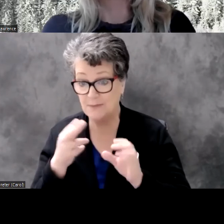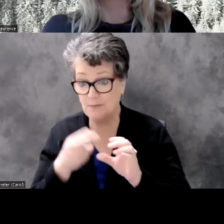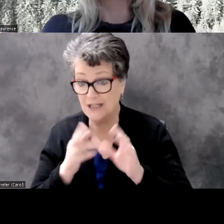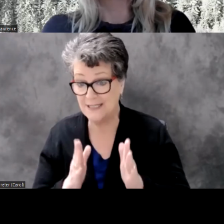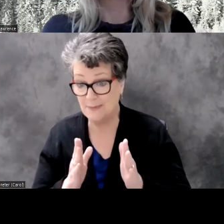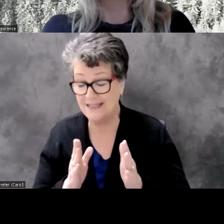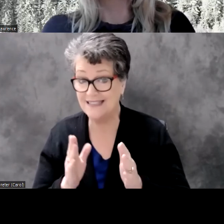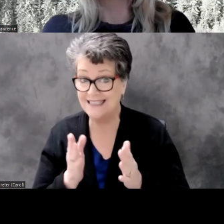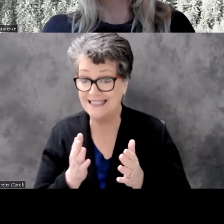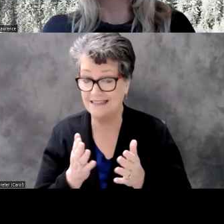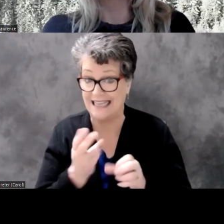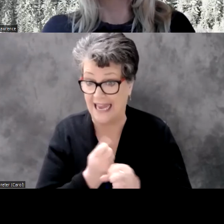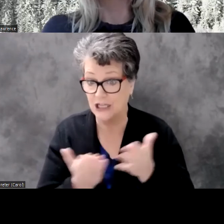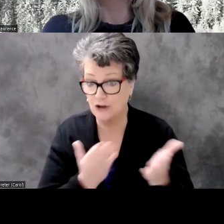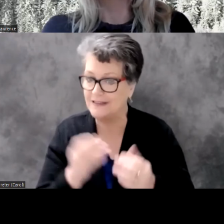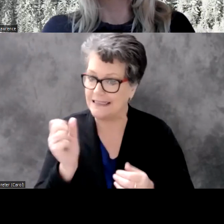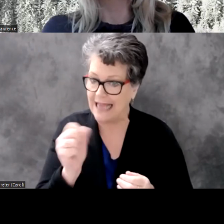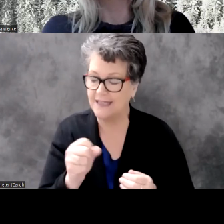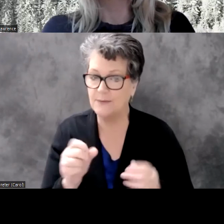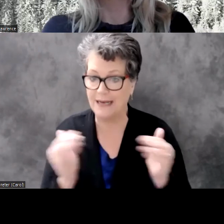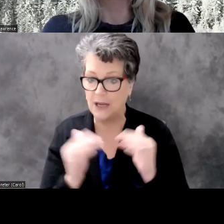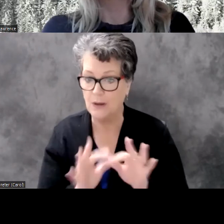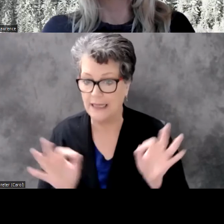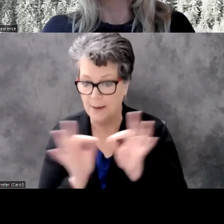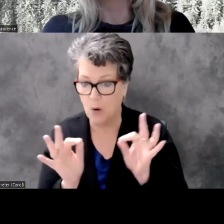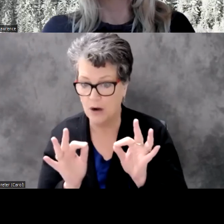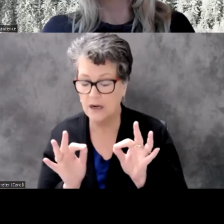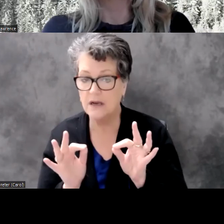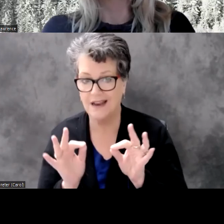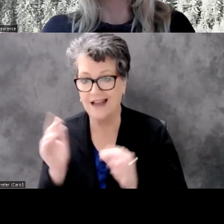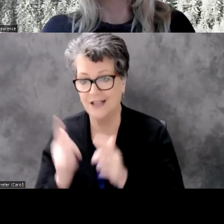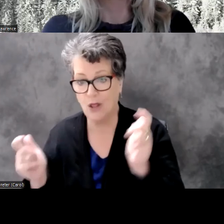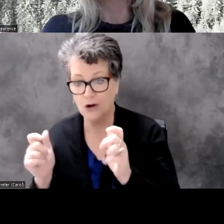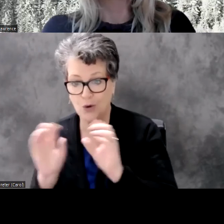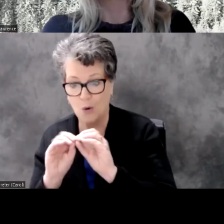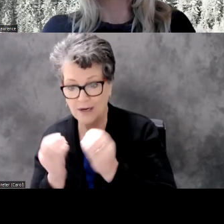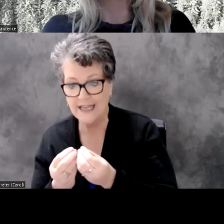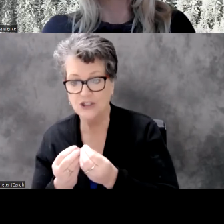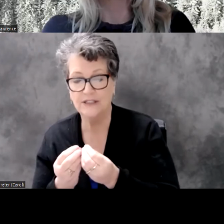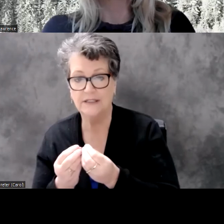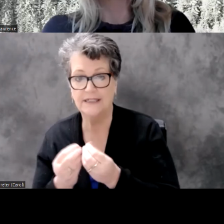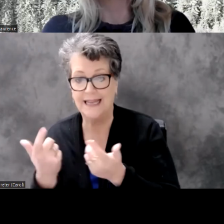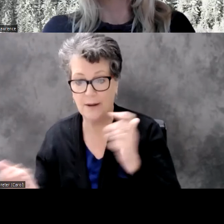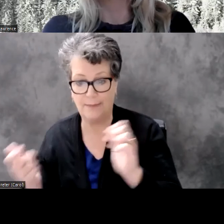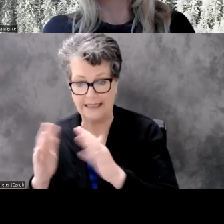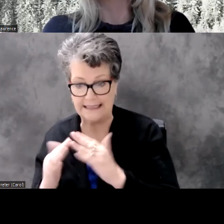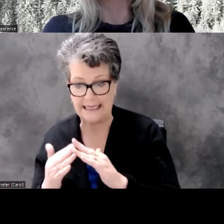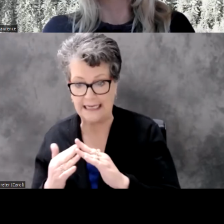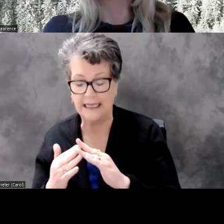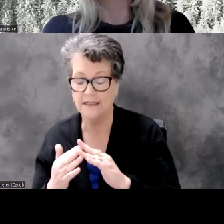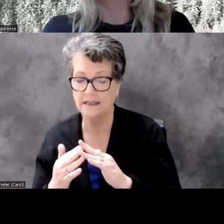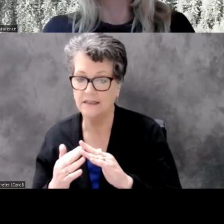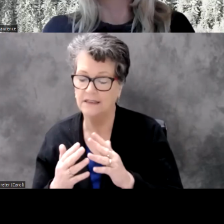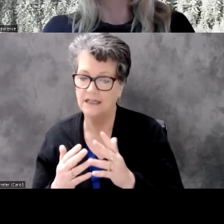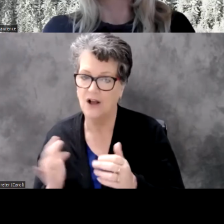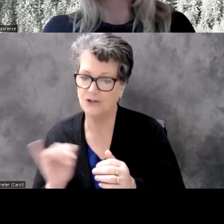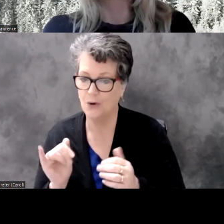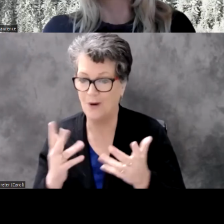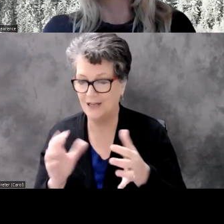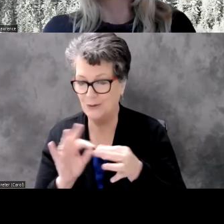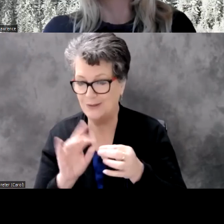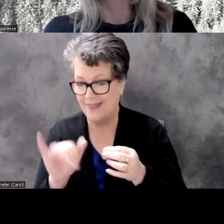there, but are also just as important as a big conglomeration or big city. So I just wanted to also say that.